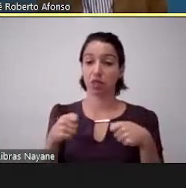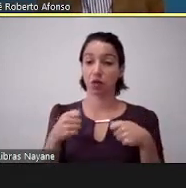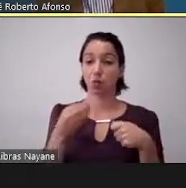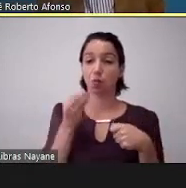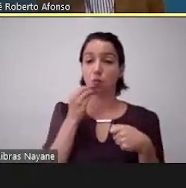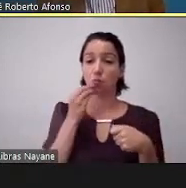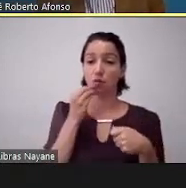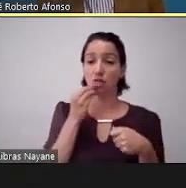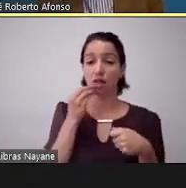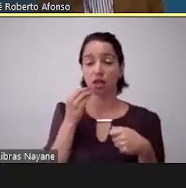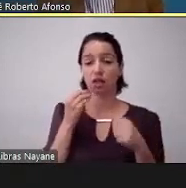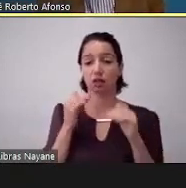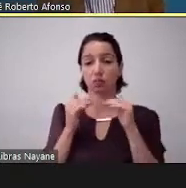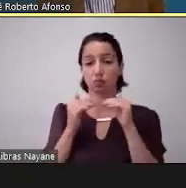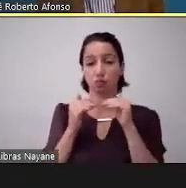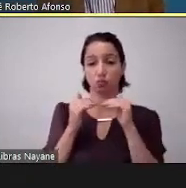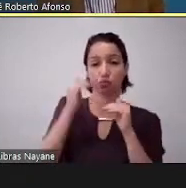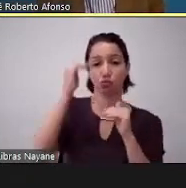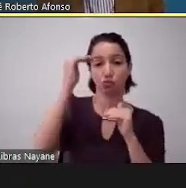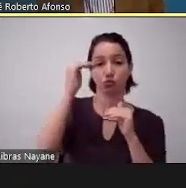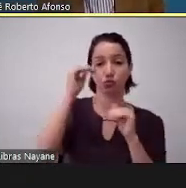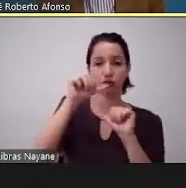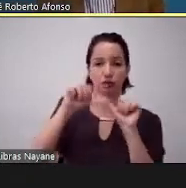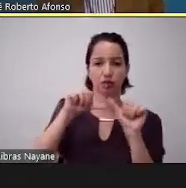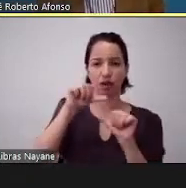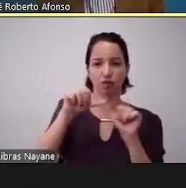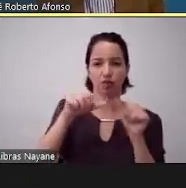So the potential would be